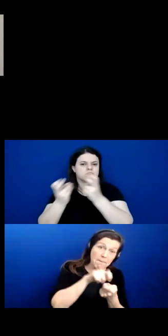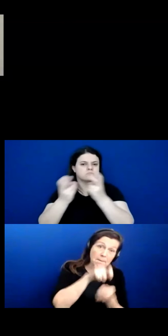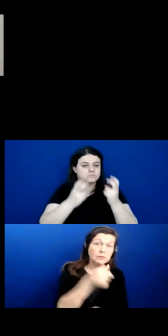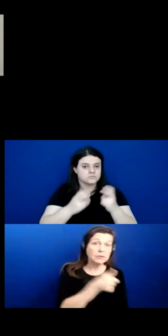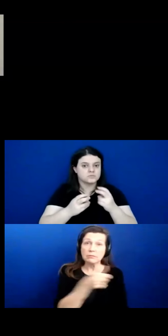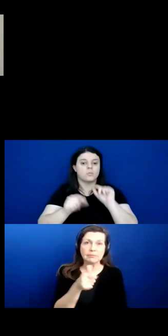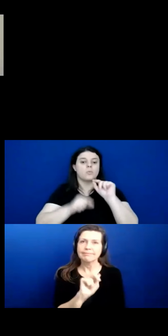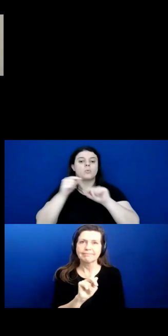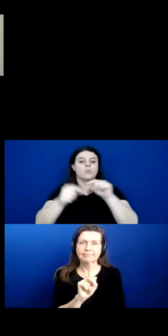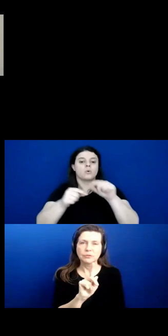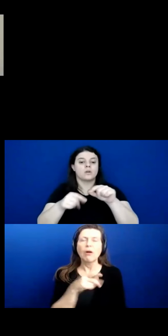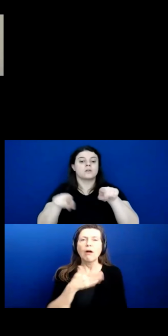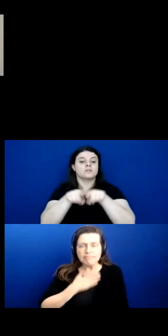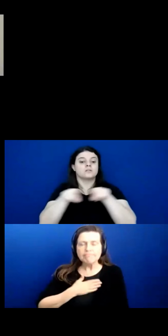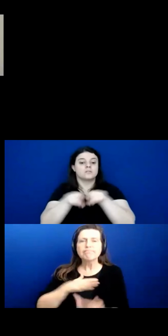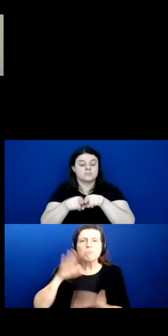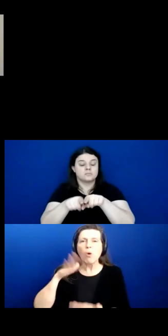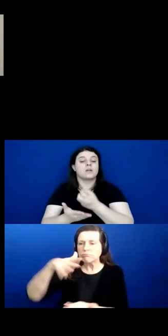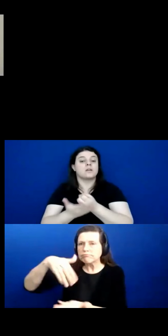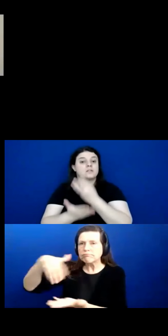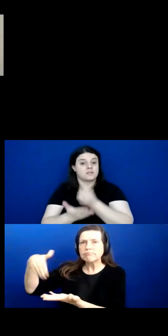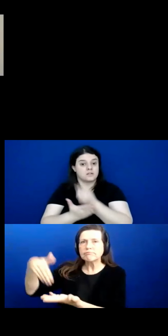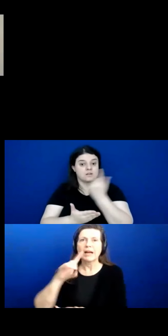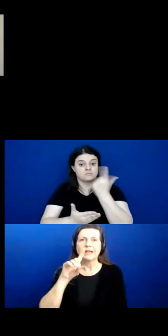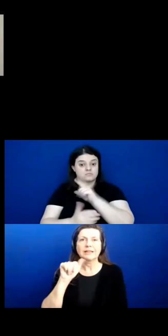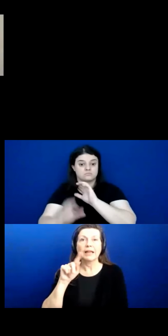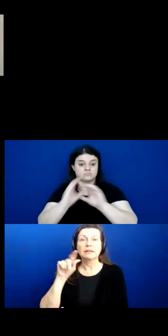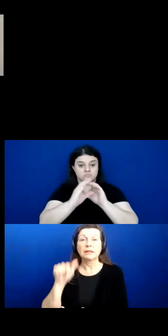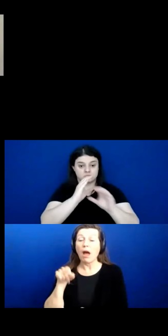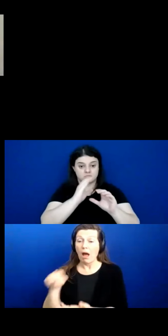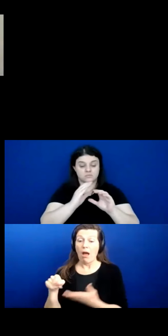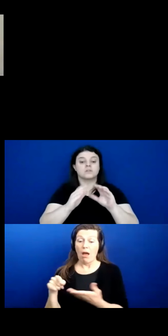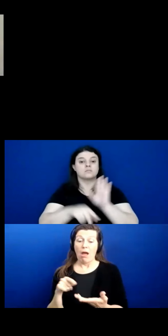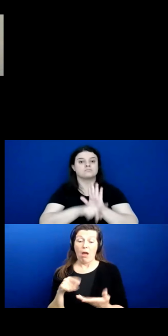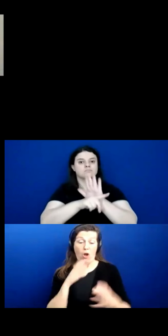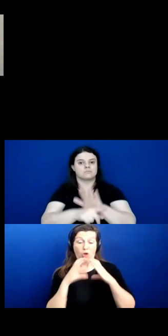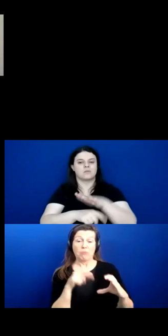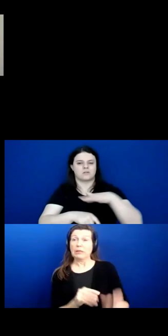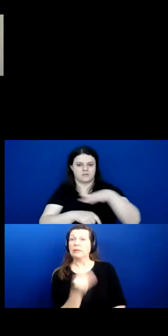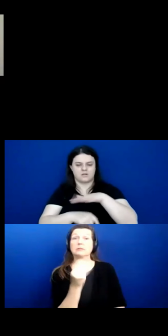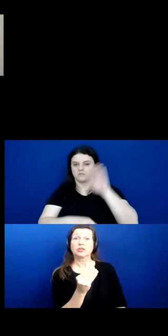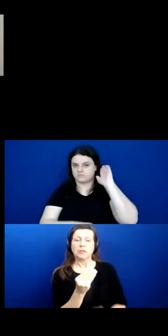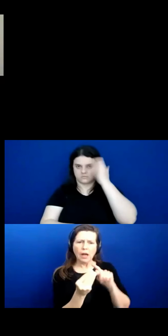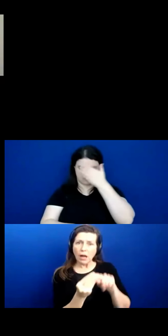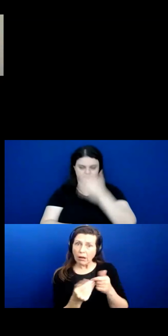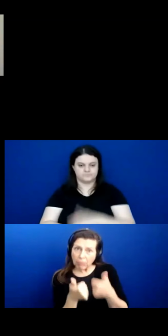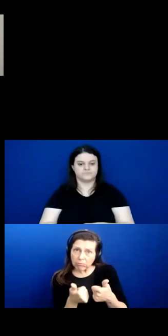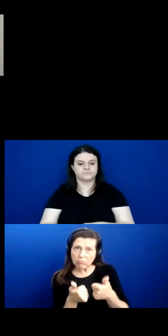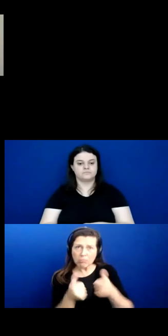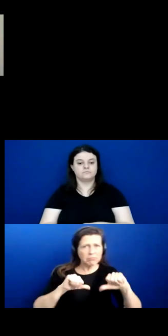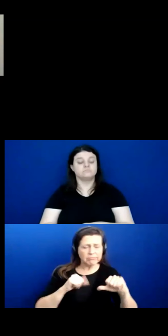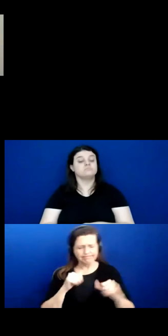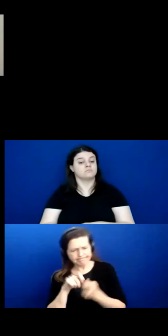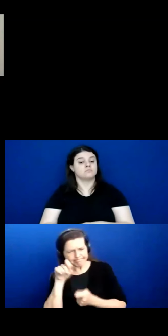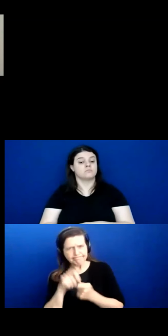to gather data on the social validity of communication interventions in the field of deaf blindness. In the study that